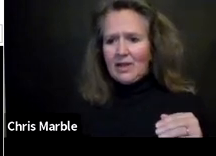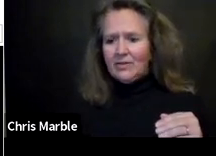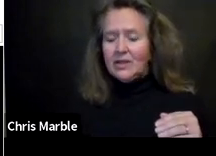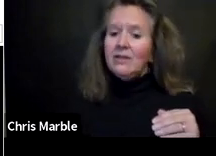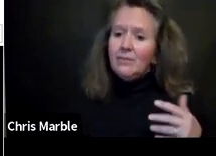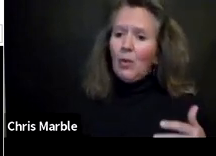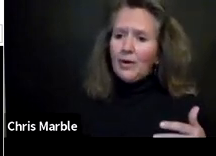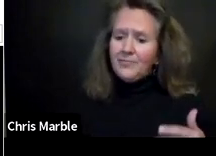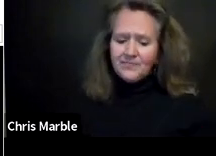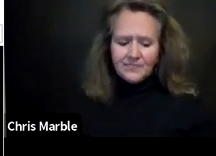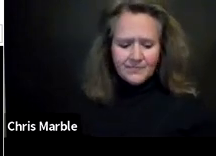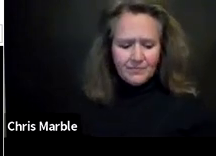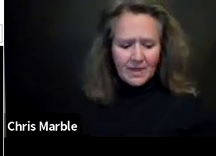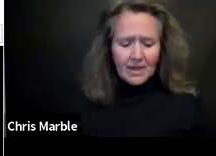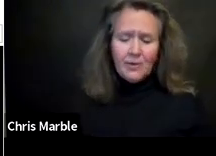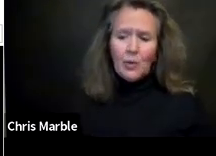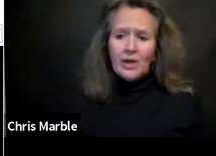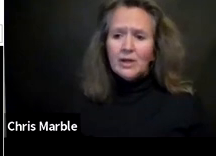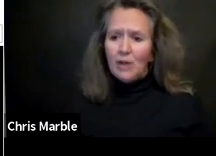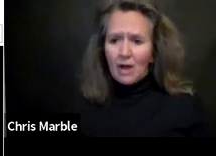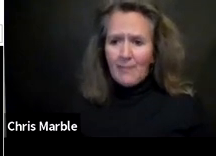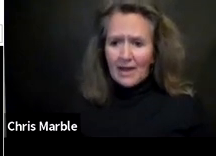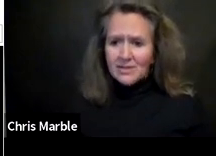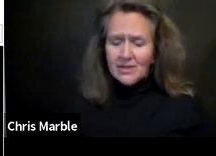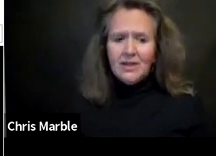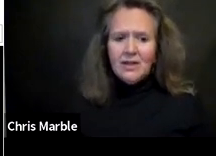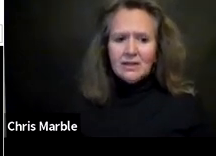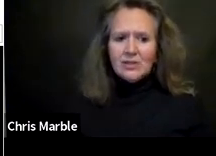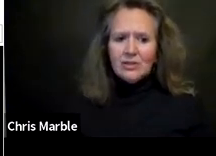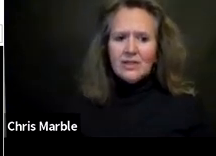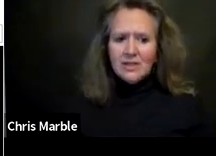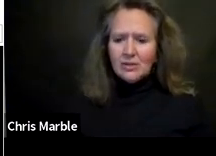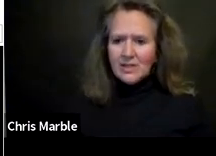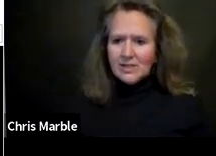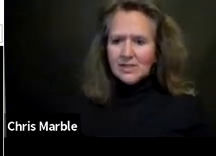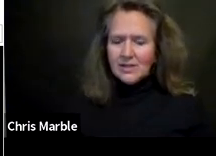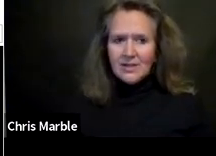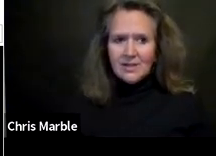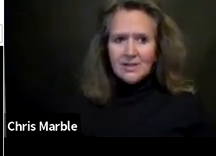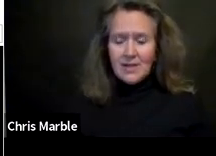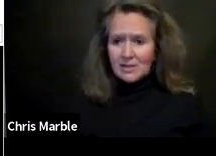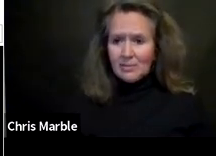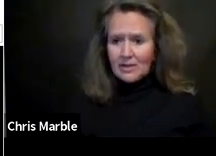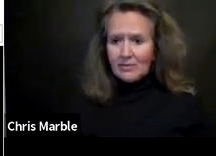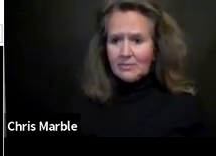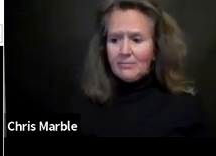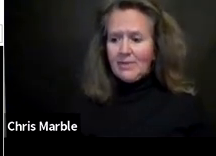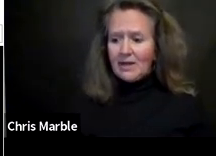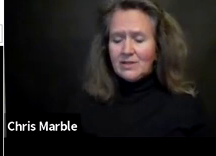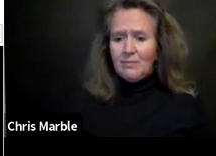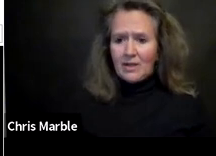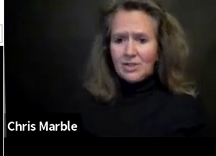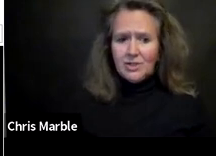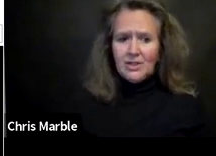the decibel level even more. If you're wearing a cloth mask, it'll certainly decrease the decibel level,